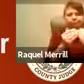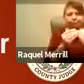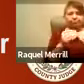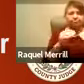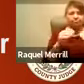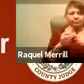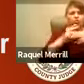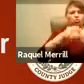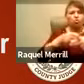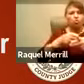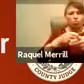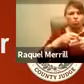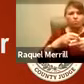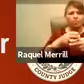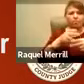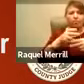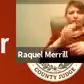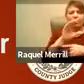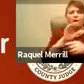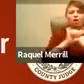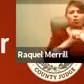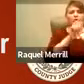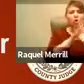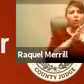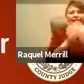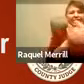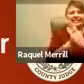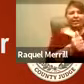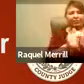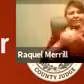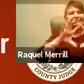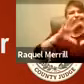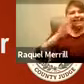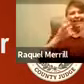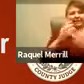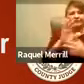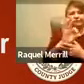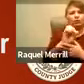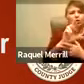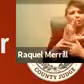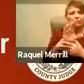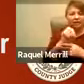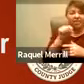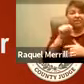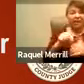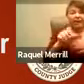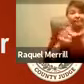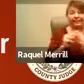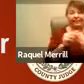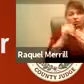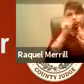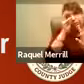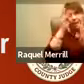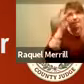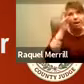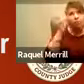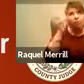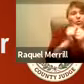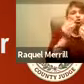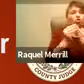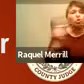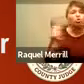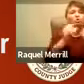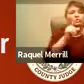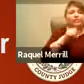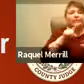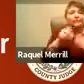call it the COVID Shield Task Force. And they're meeting, to come up with solutions to some